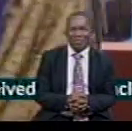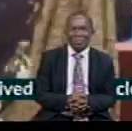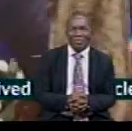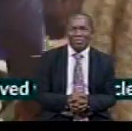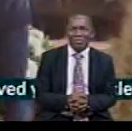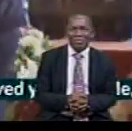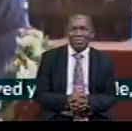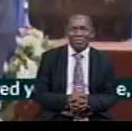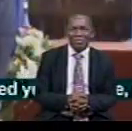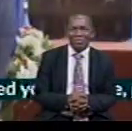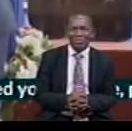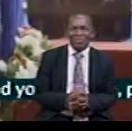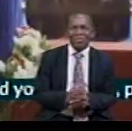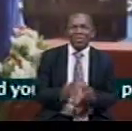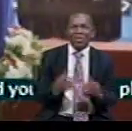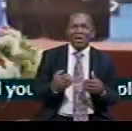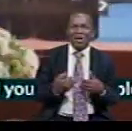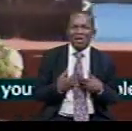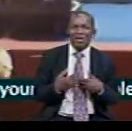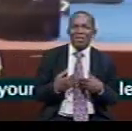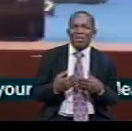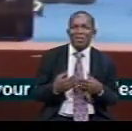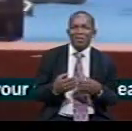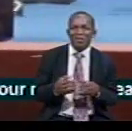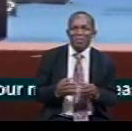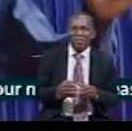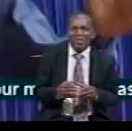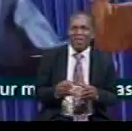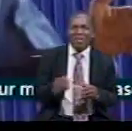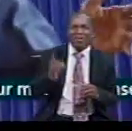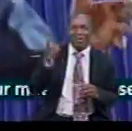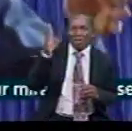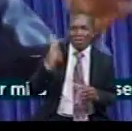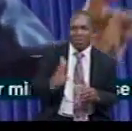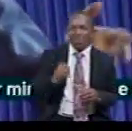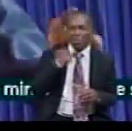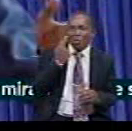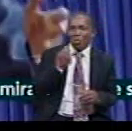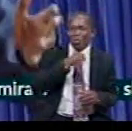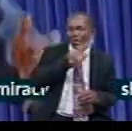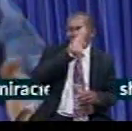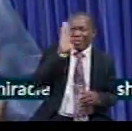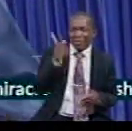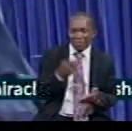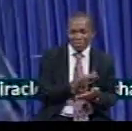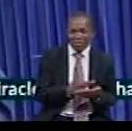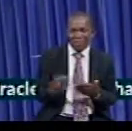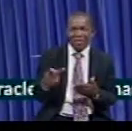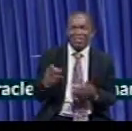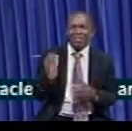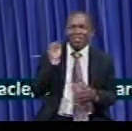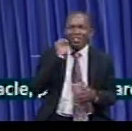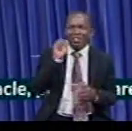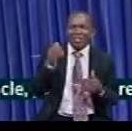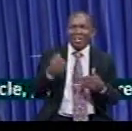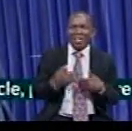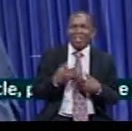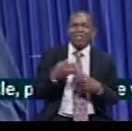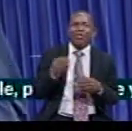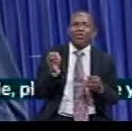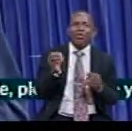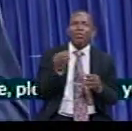We have a great God who never fails. Our sister has suffered from diabetes for the past